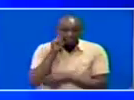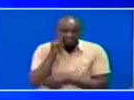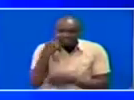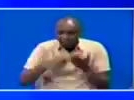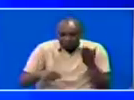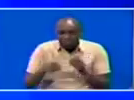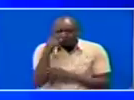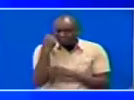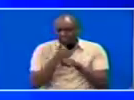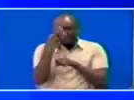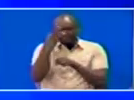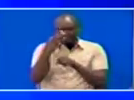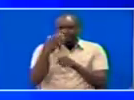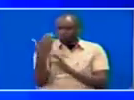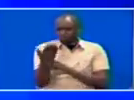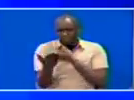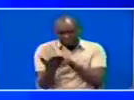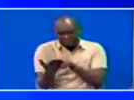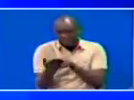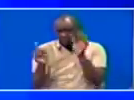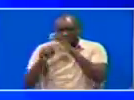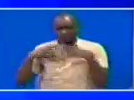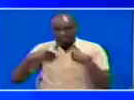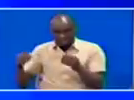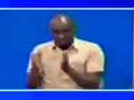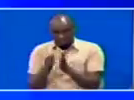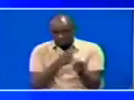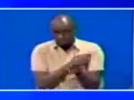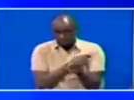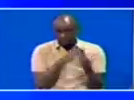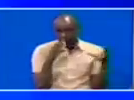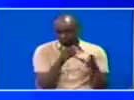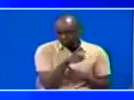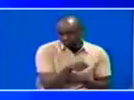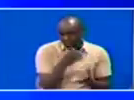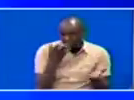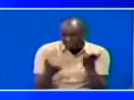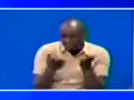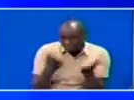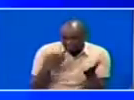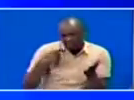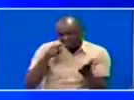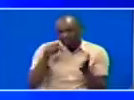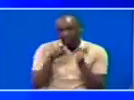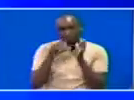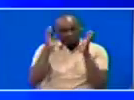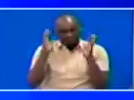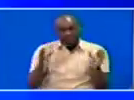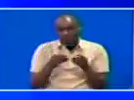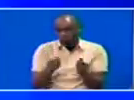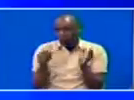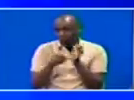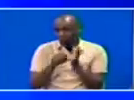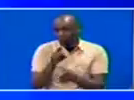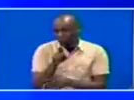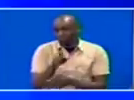the 2013 document signed between the Ministry of Health and the Doctors' Union may be the hard nut to crack in solving the